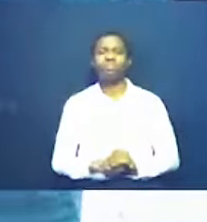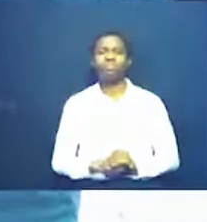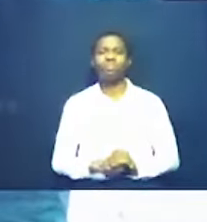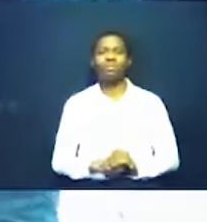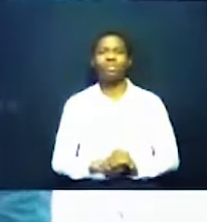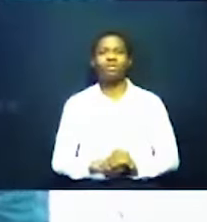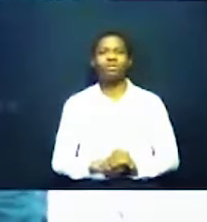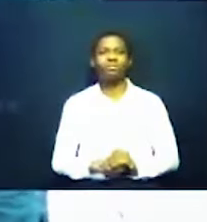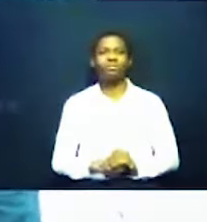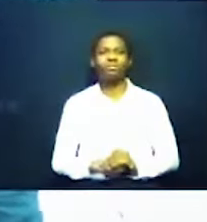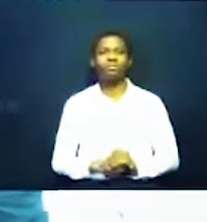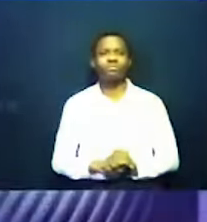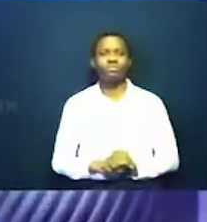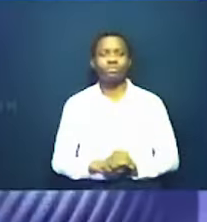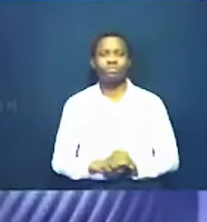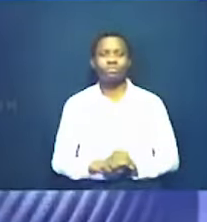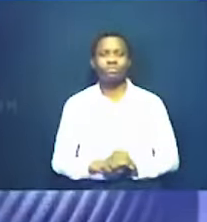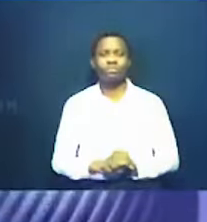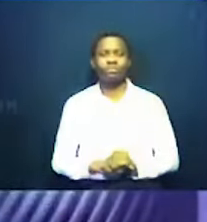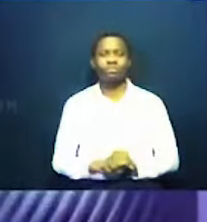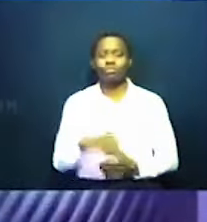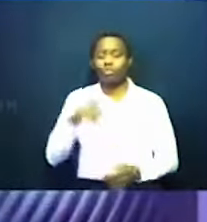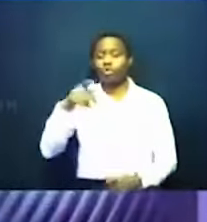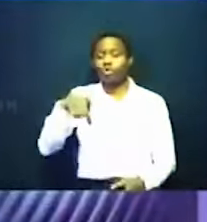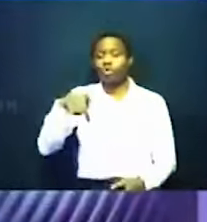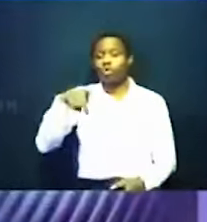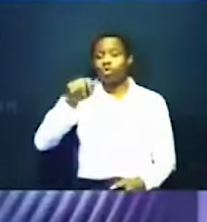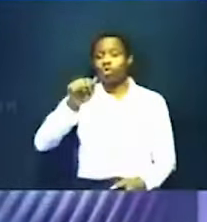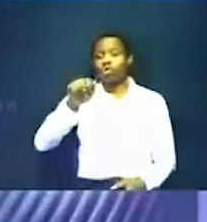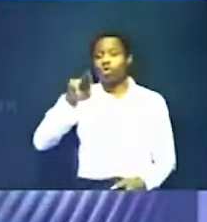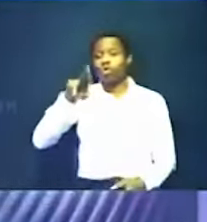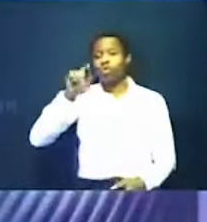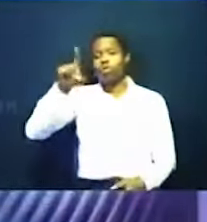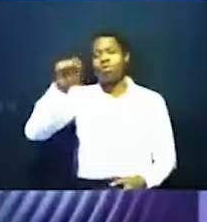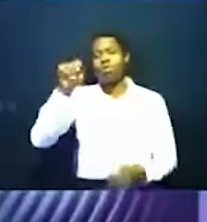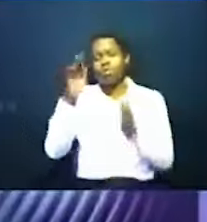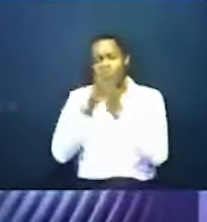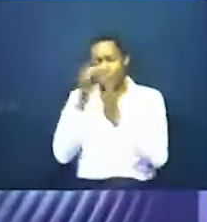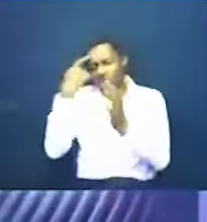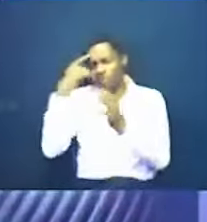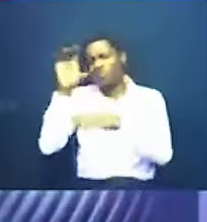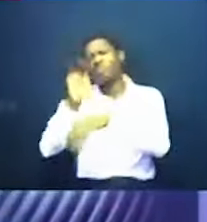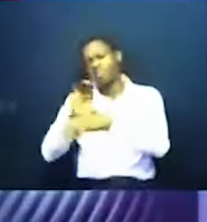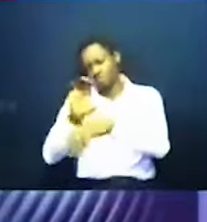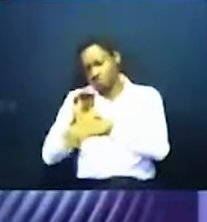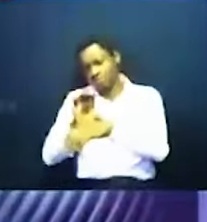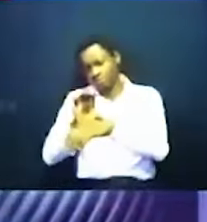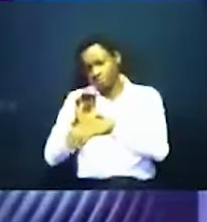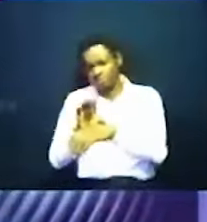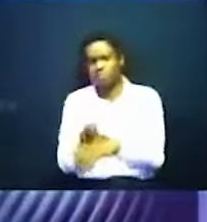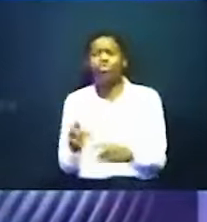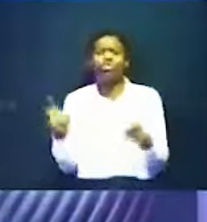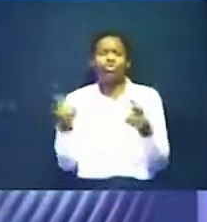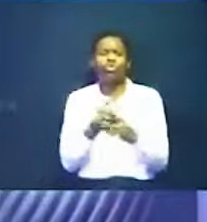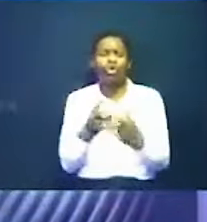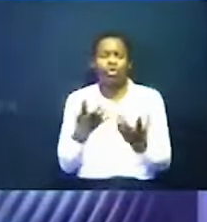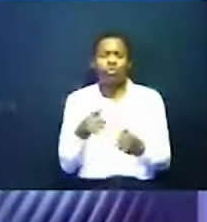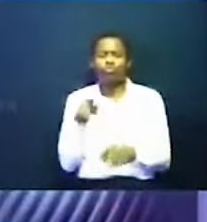Now, he was praying for the church. And I want this to be your primary